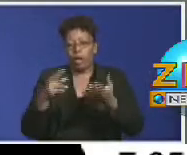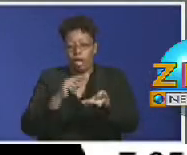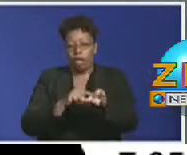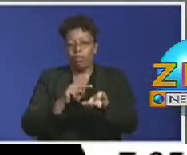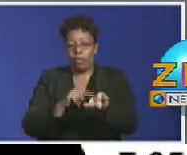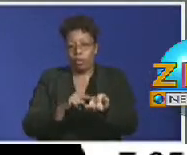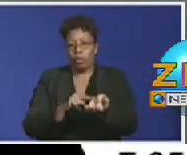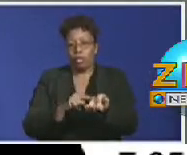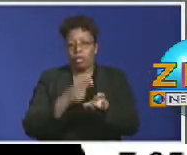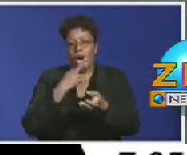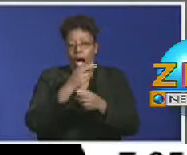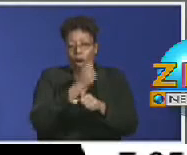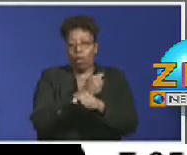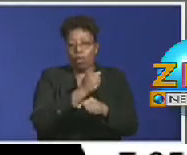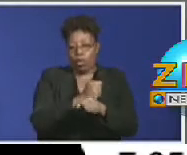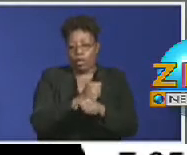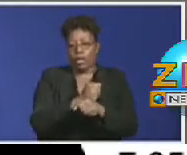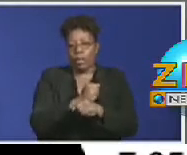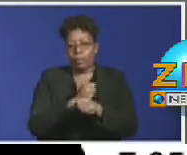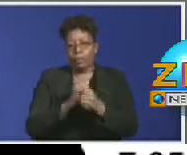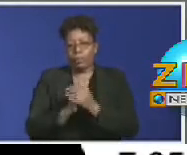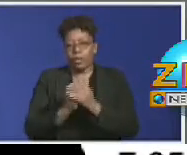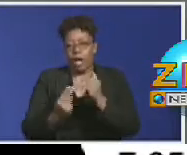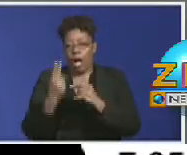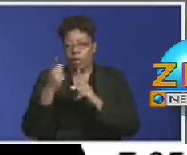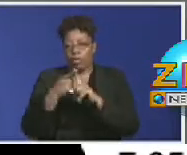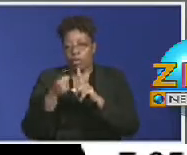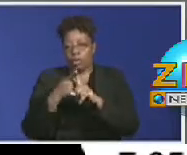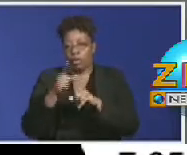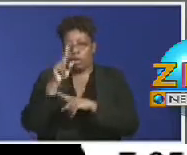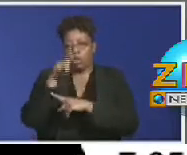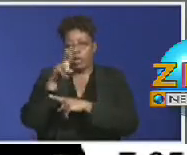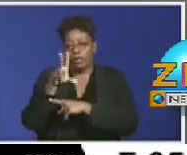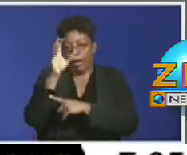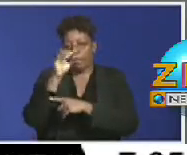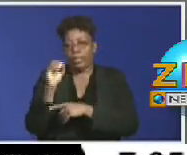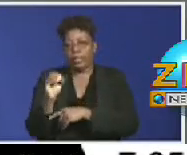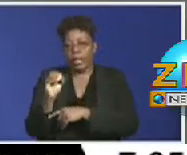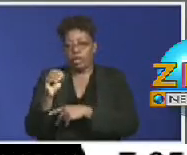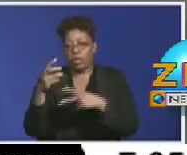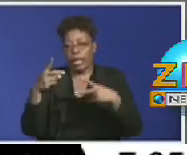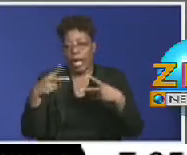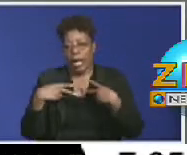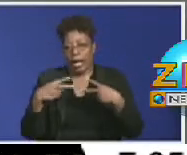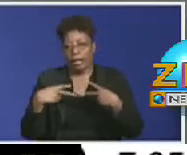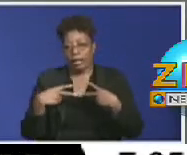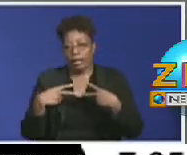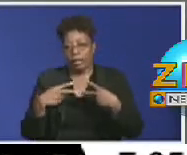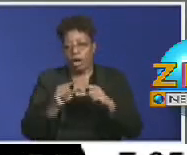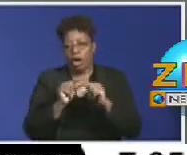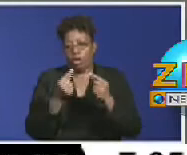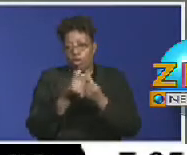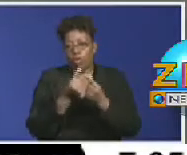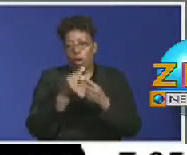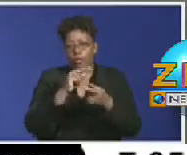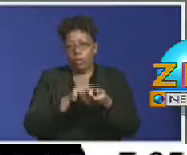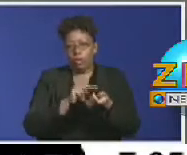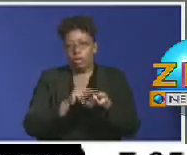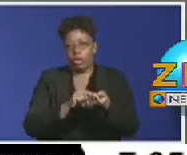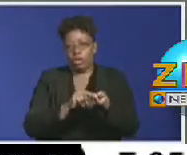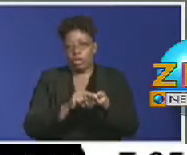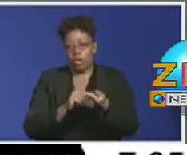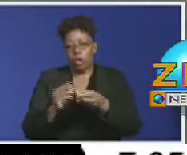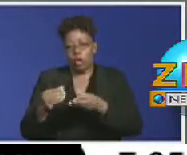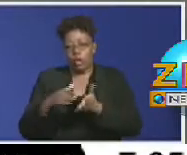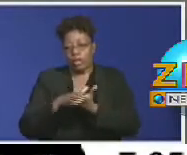are in play to provide coverage up to about 25%. We had a cadre of nurses who had been appointed